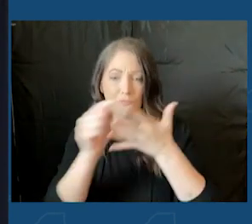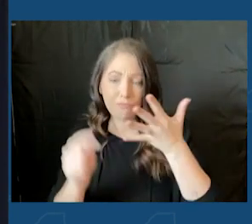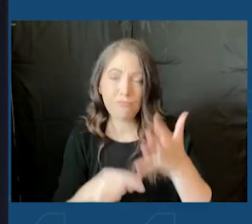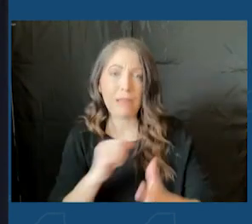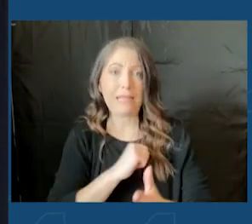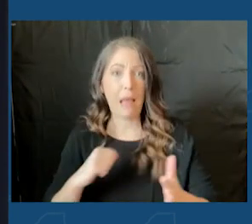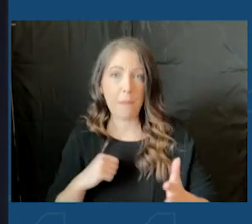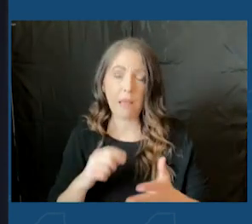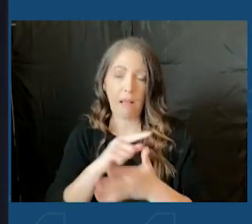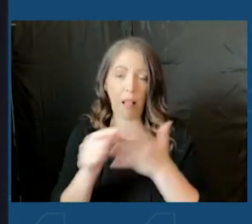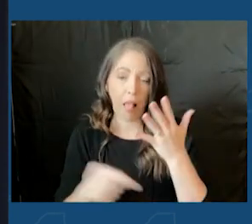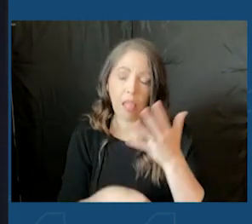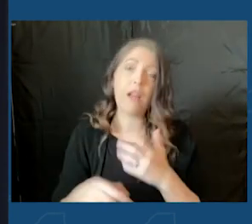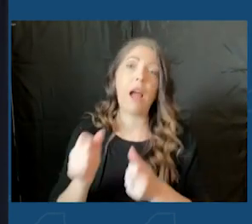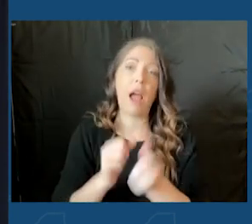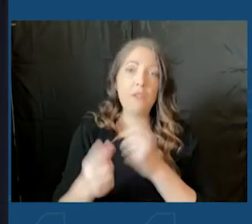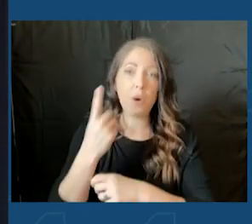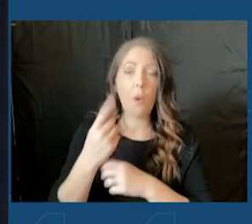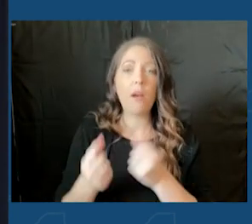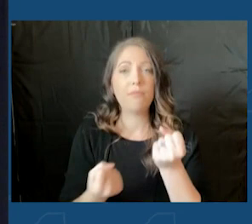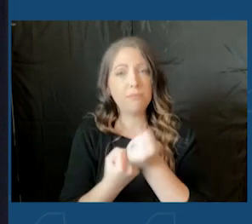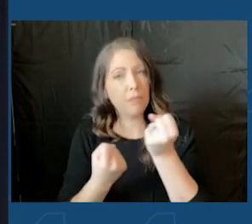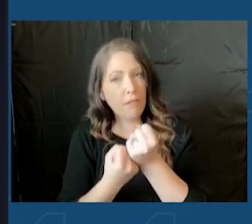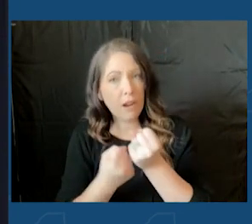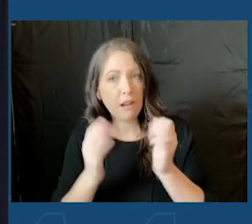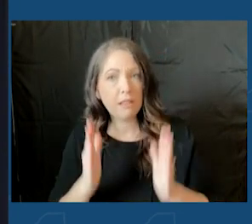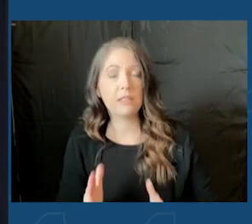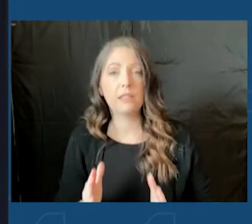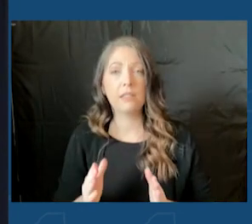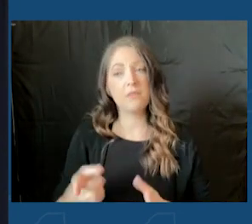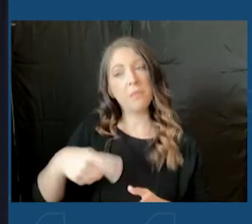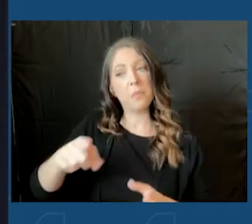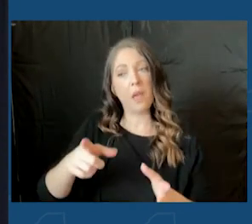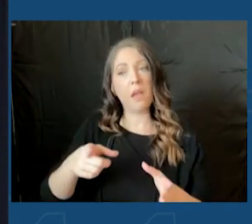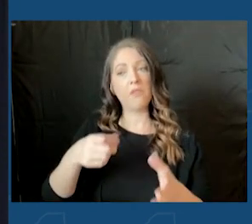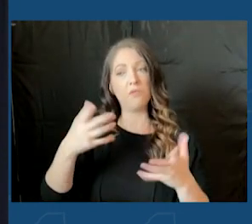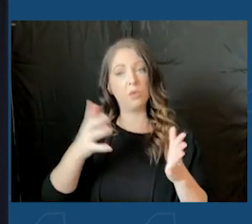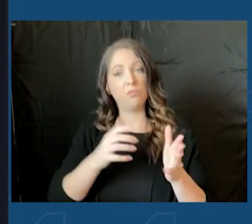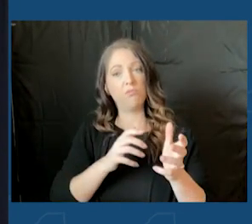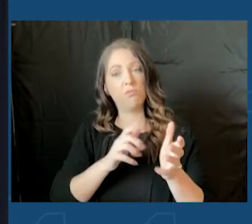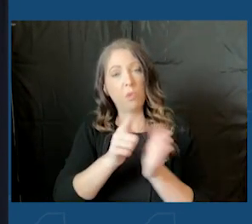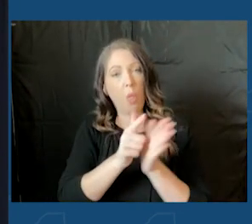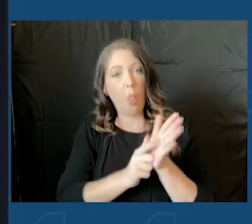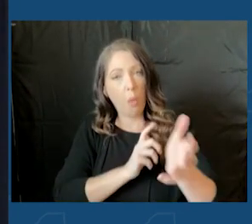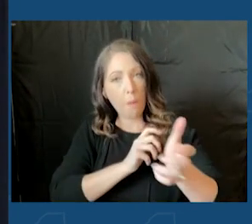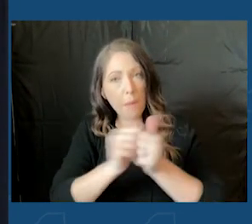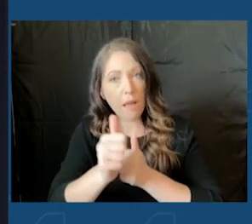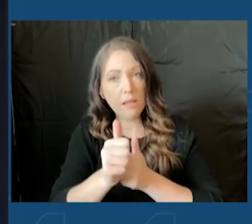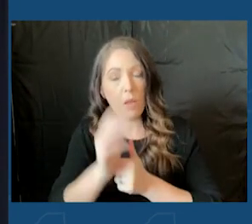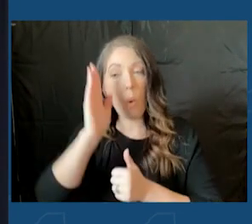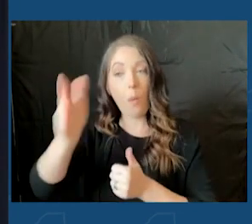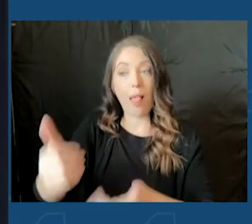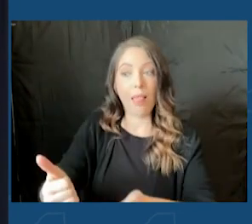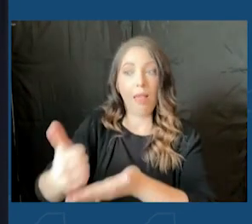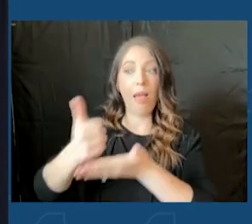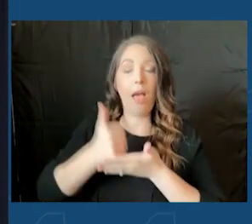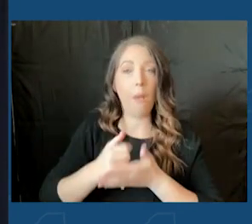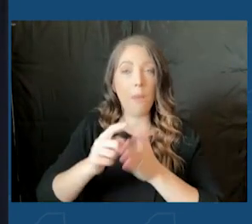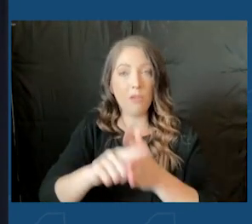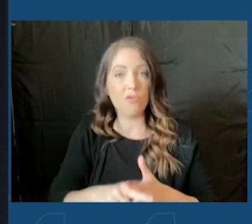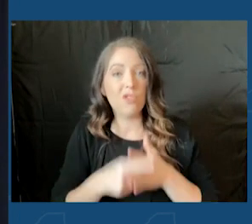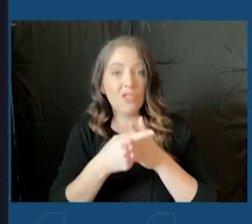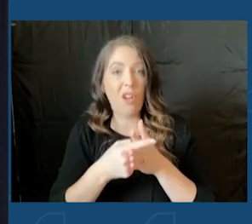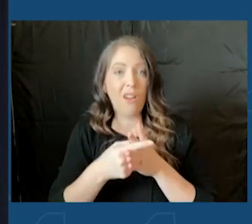advocates for passing this law that will help us begin the process of converting these failed